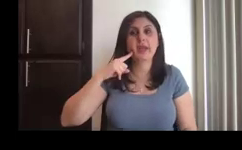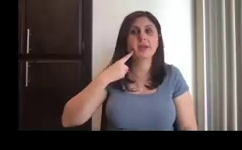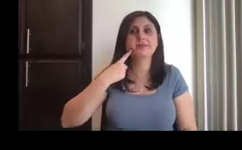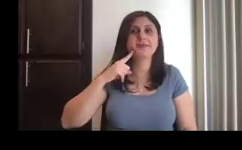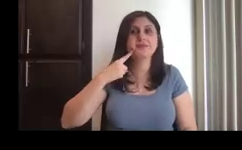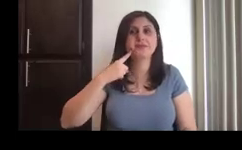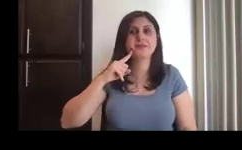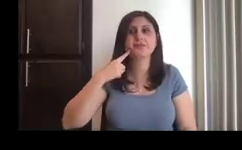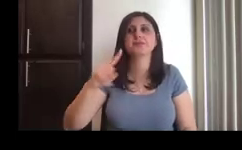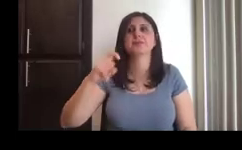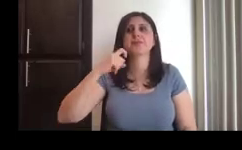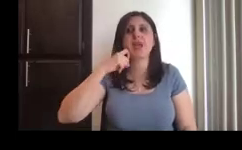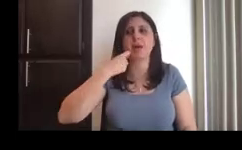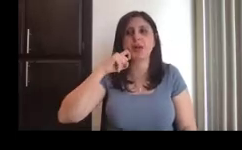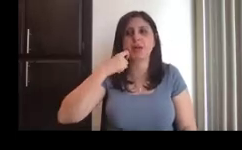Candy,